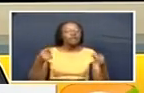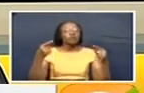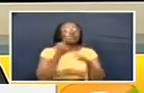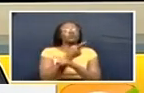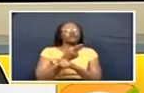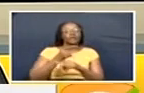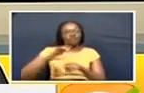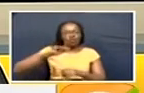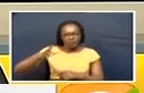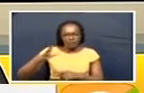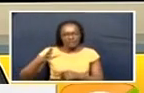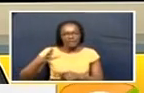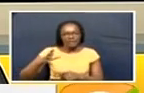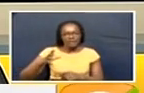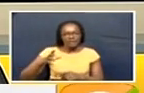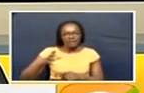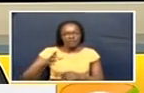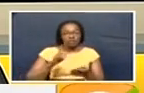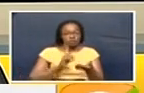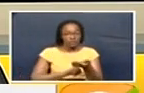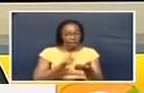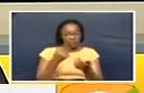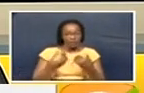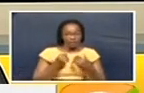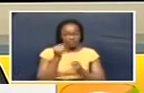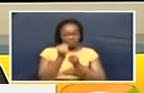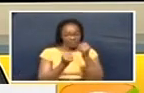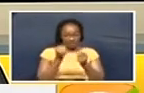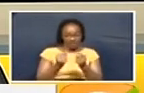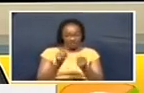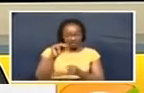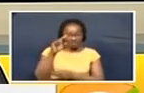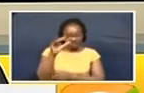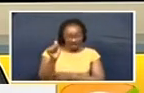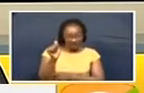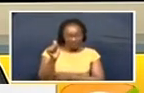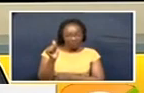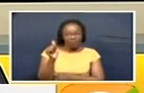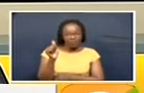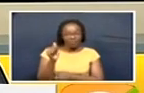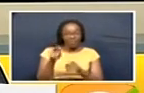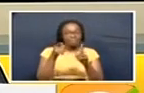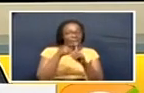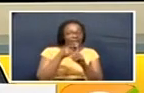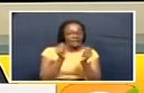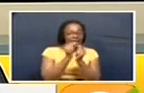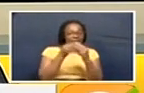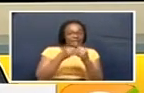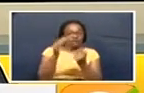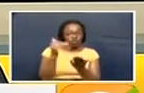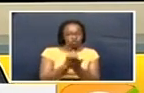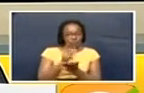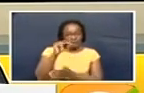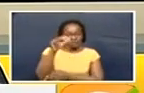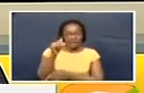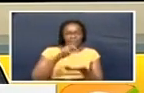politically place. So when you have 55 elected MCAs plus 19 nominated MCAs, so I had a